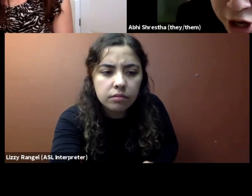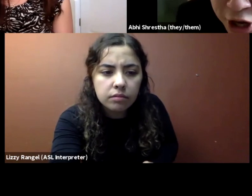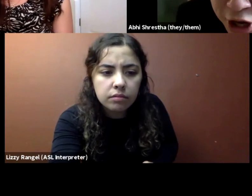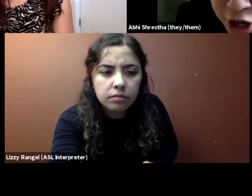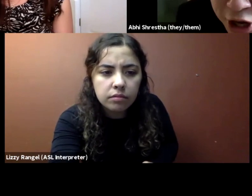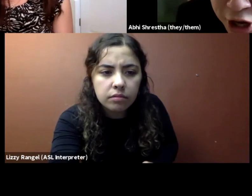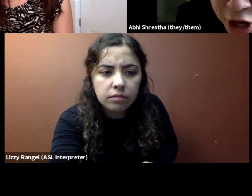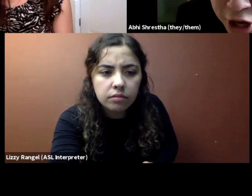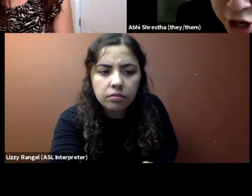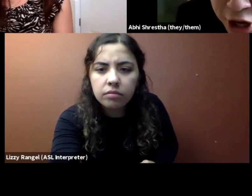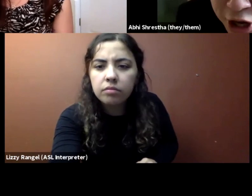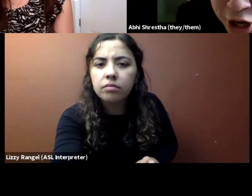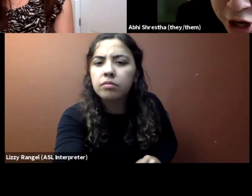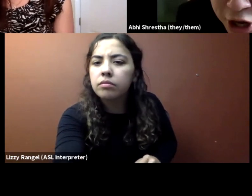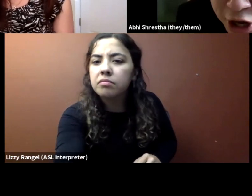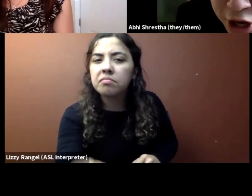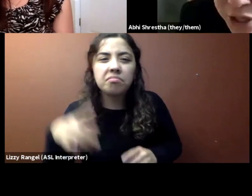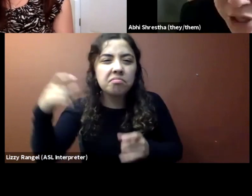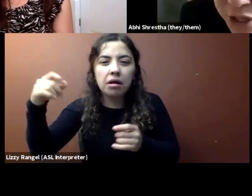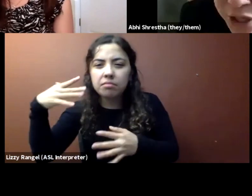Oh, full of questions.